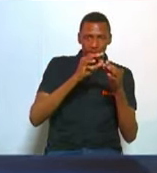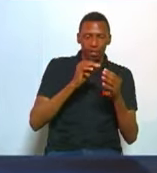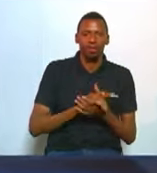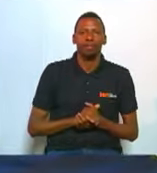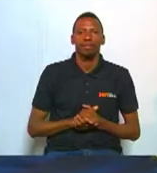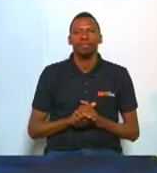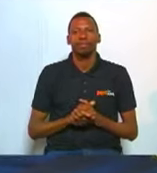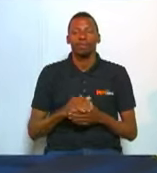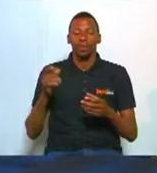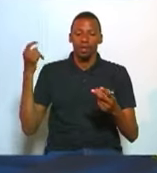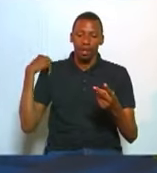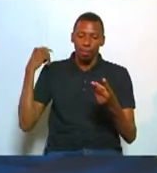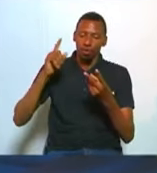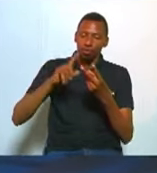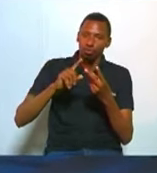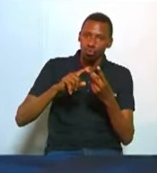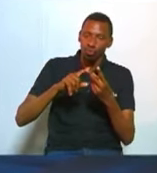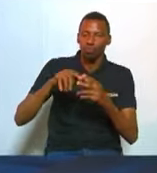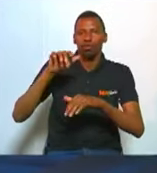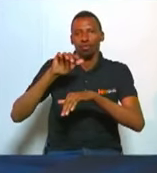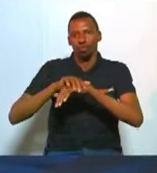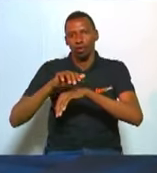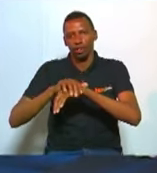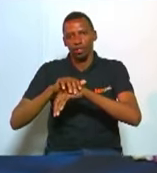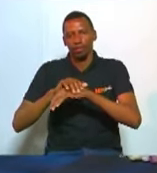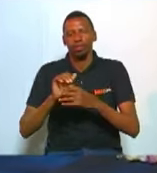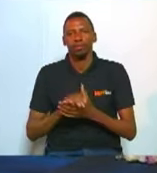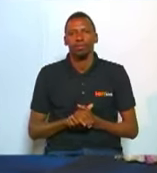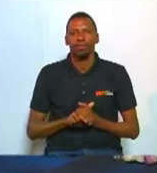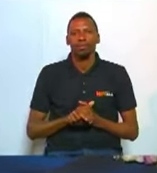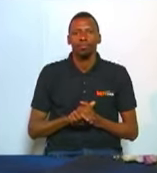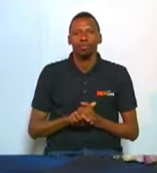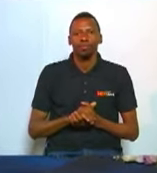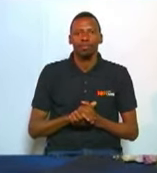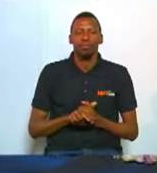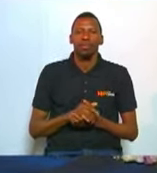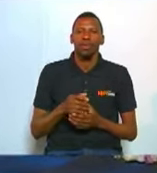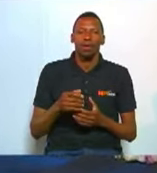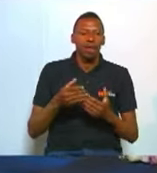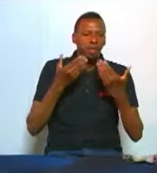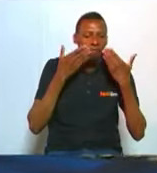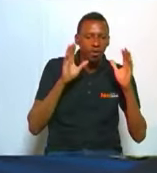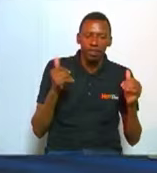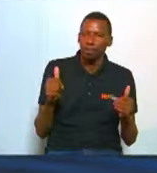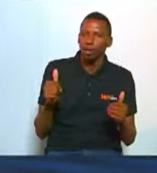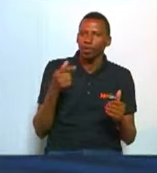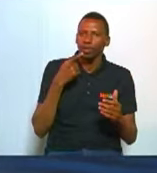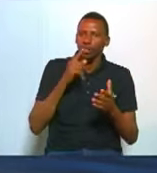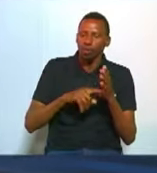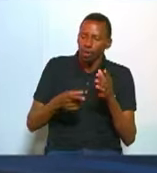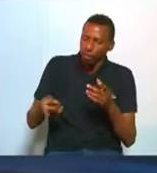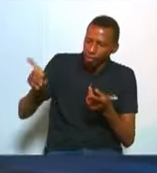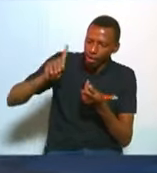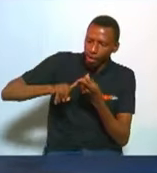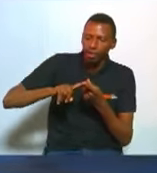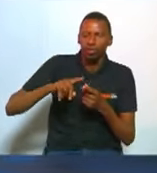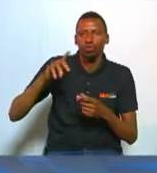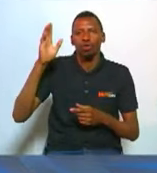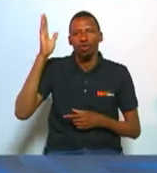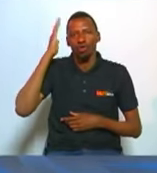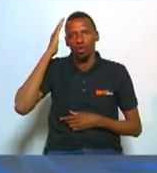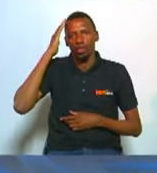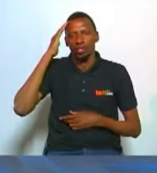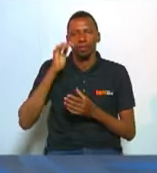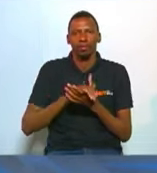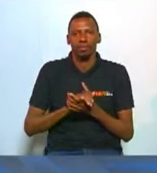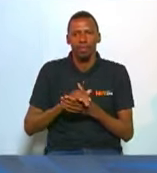Number one. Number two, goodness. You don't end up there. It says add knowledge. What is